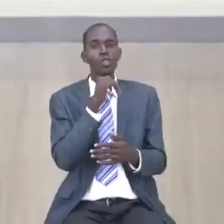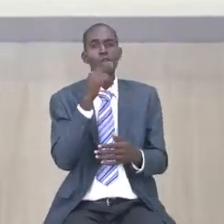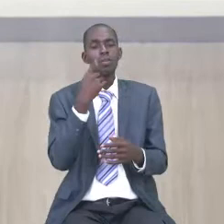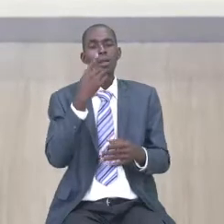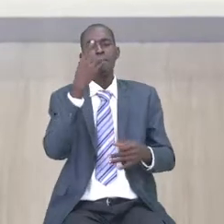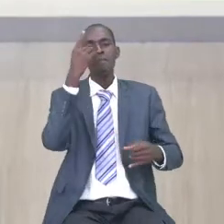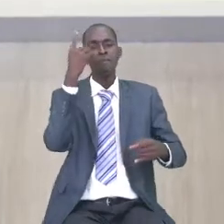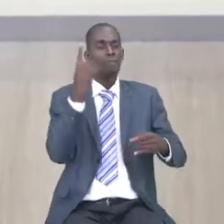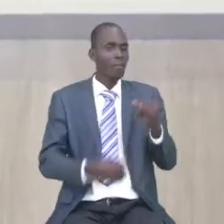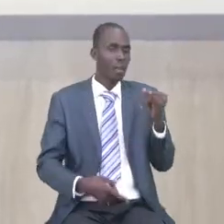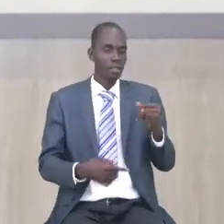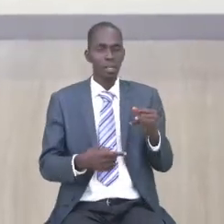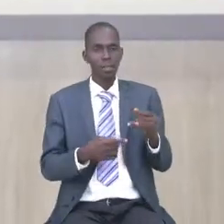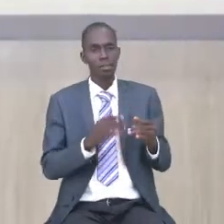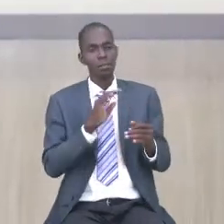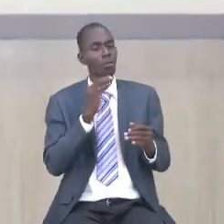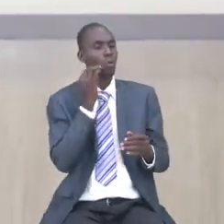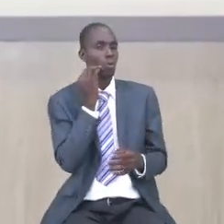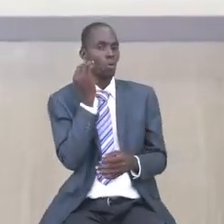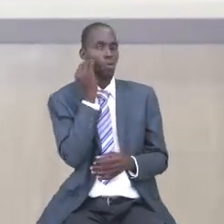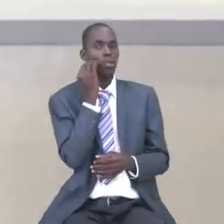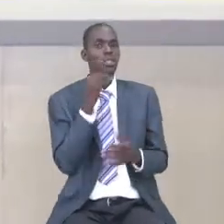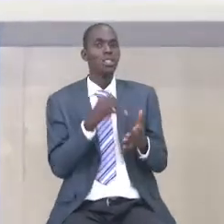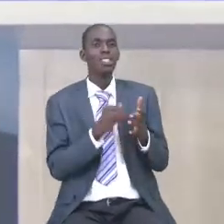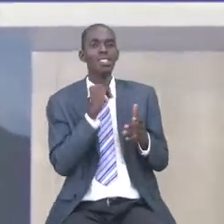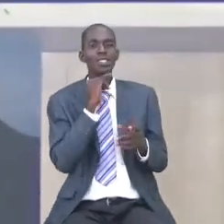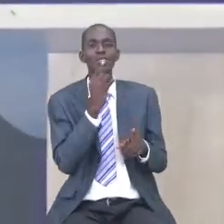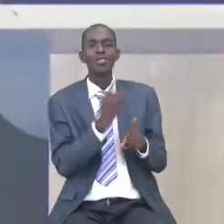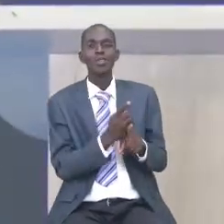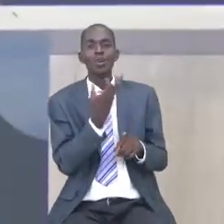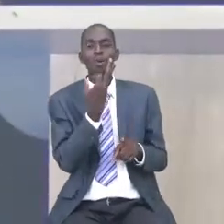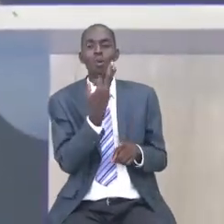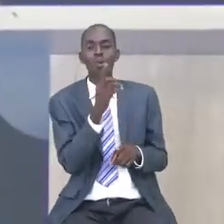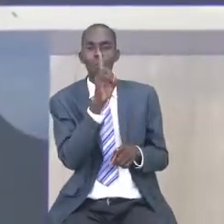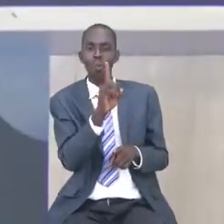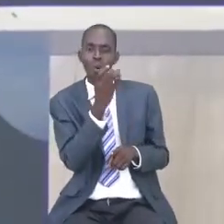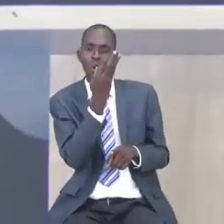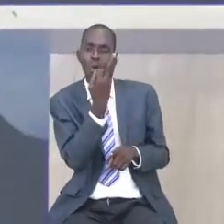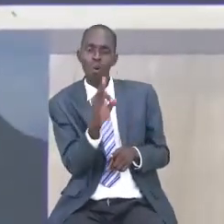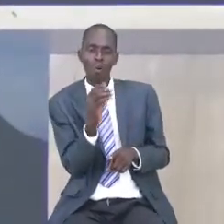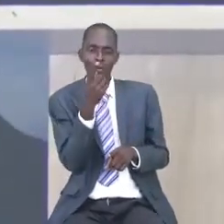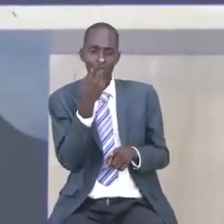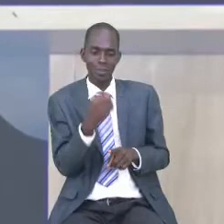destination. It's just one of the stepping stones